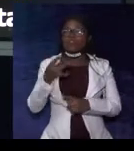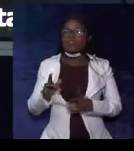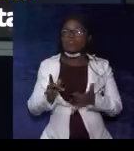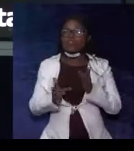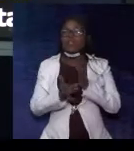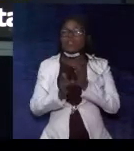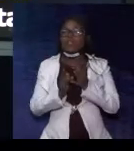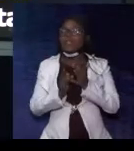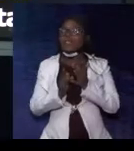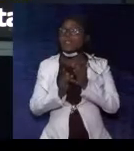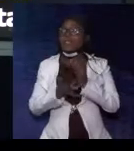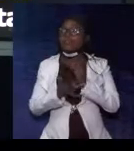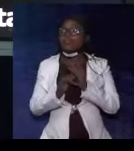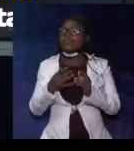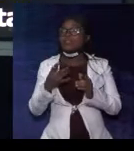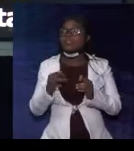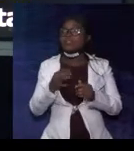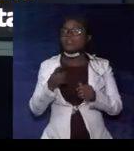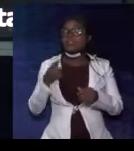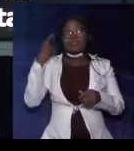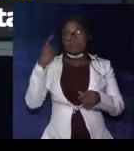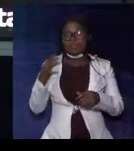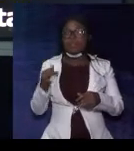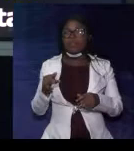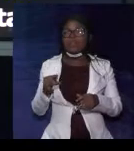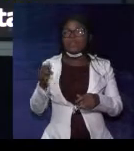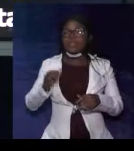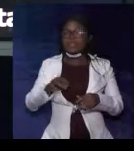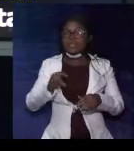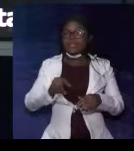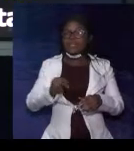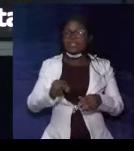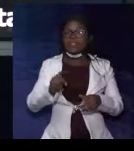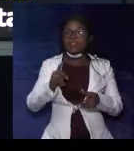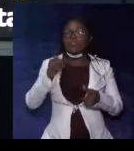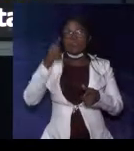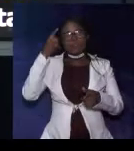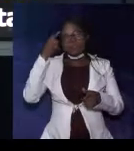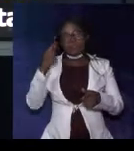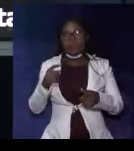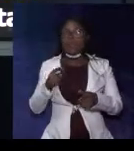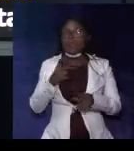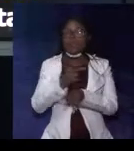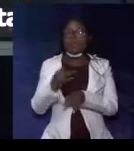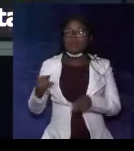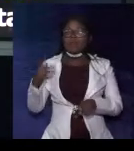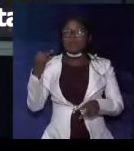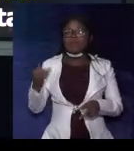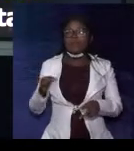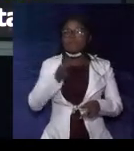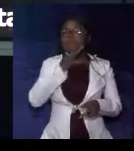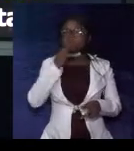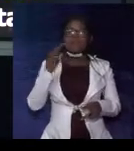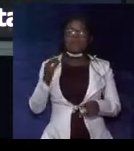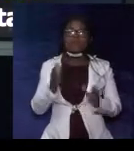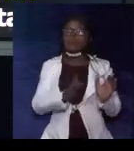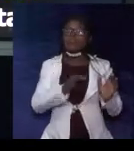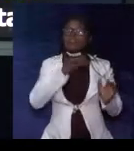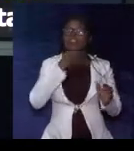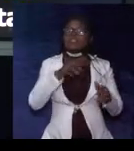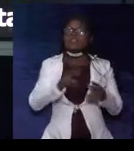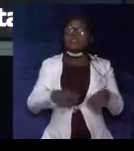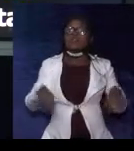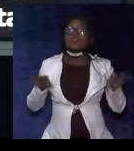has dominated the farming practices. Hence, the need for keeping farm records is very